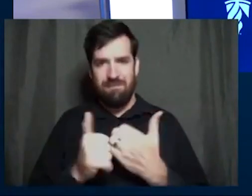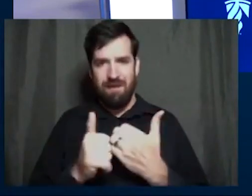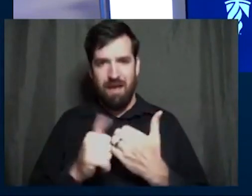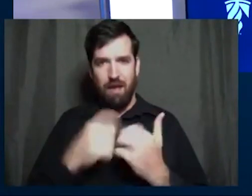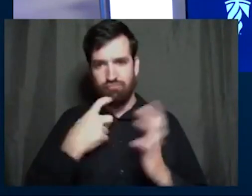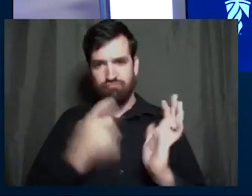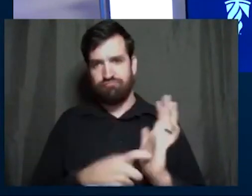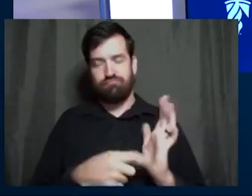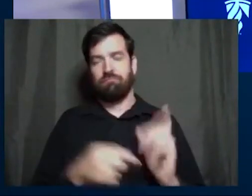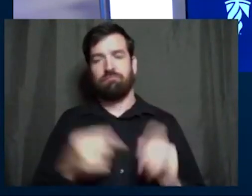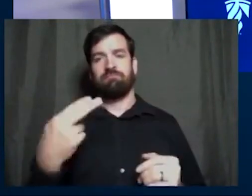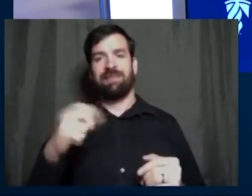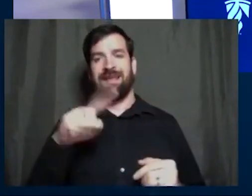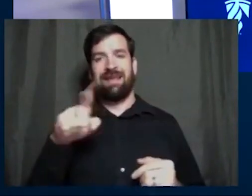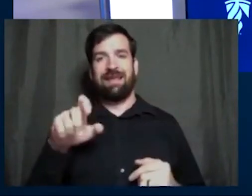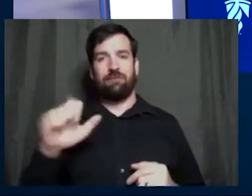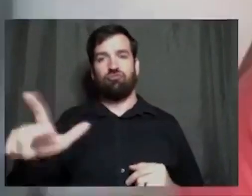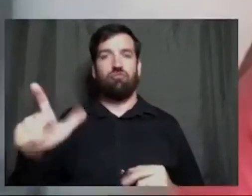had COVID?